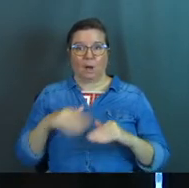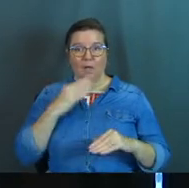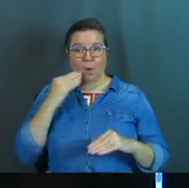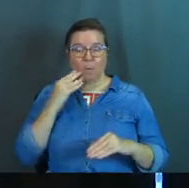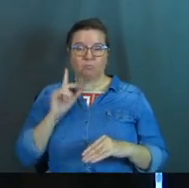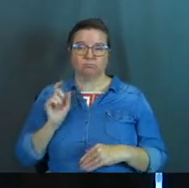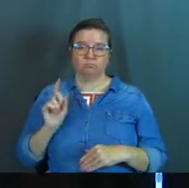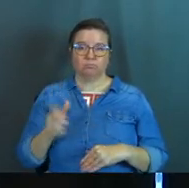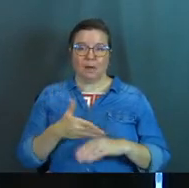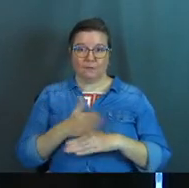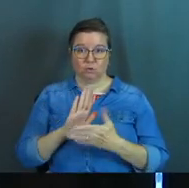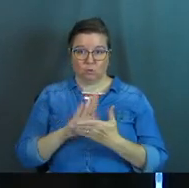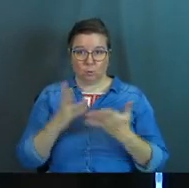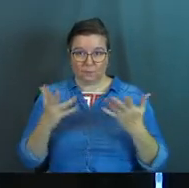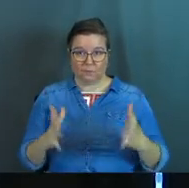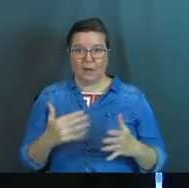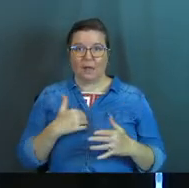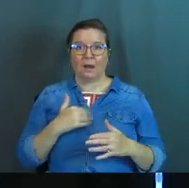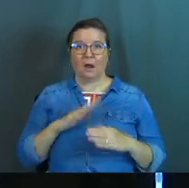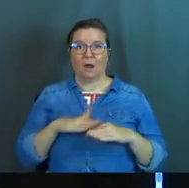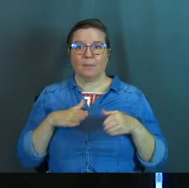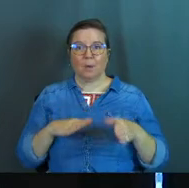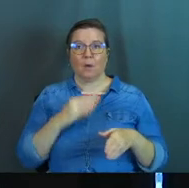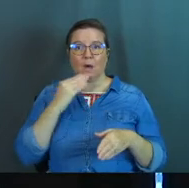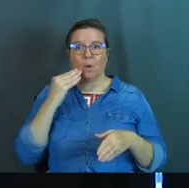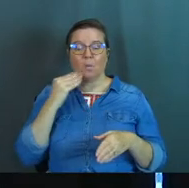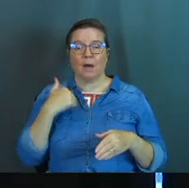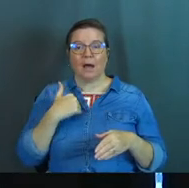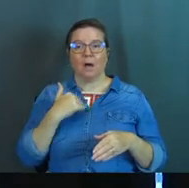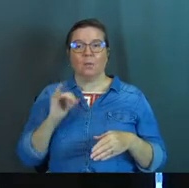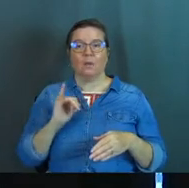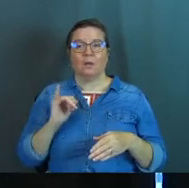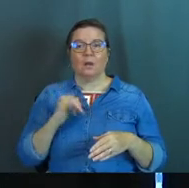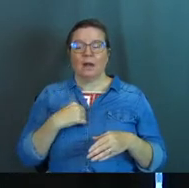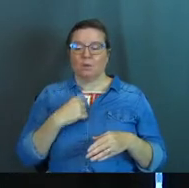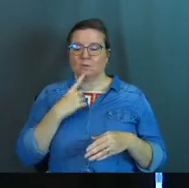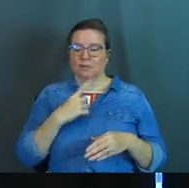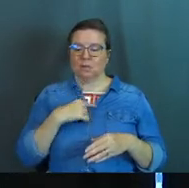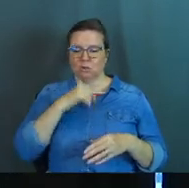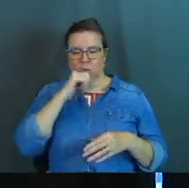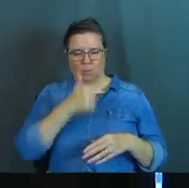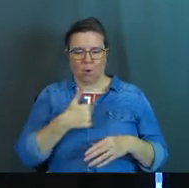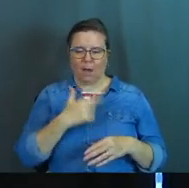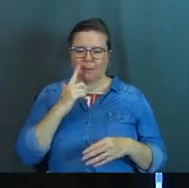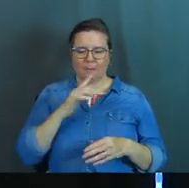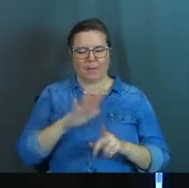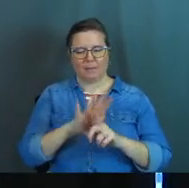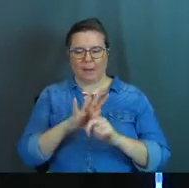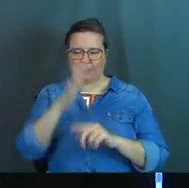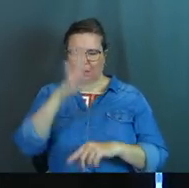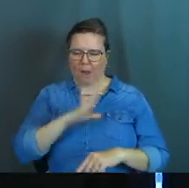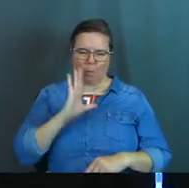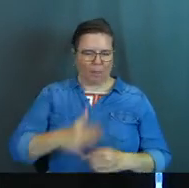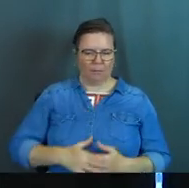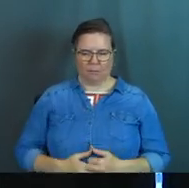home after school was over, and on my way home, I would say, you know, tomorrow I'm gonna be a popular